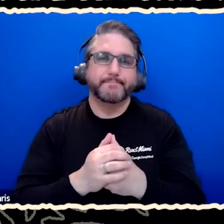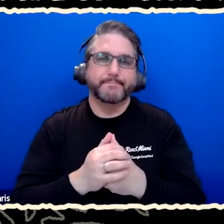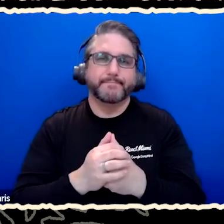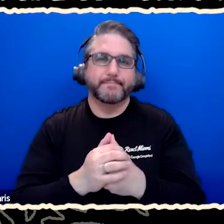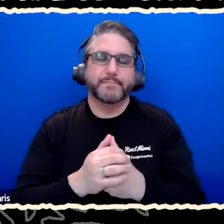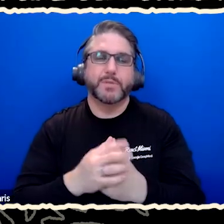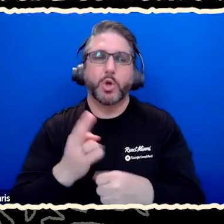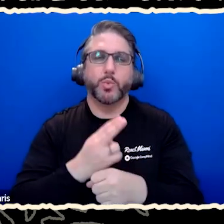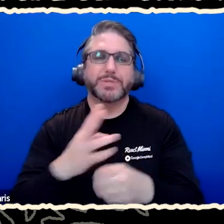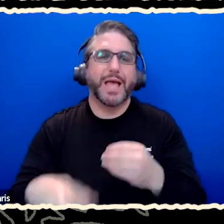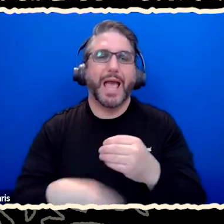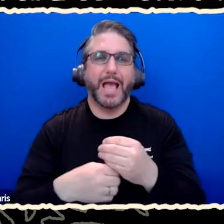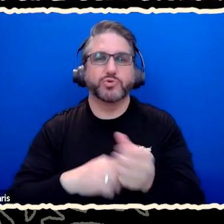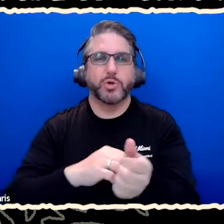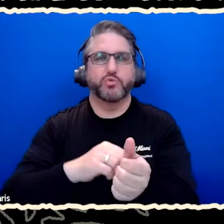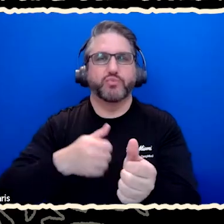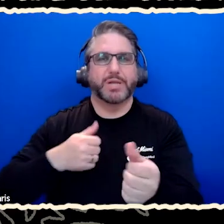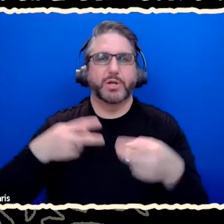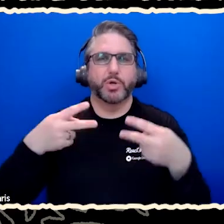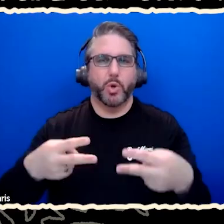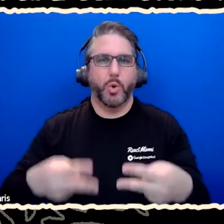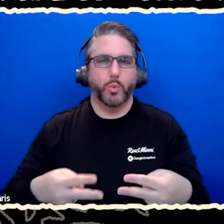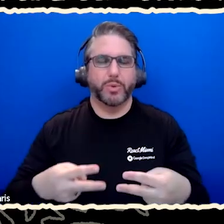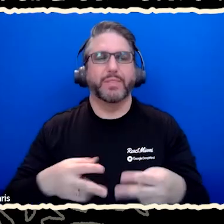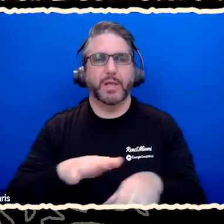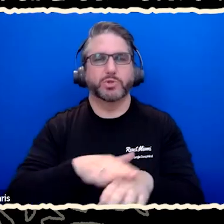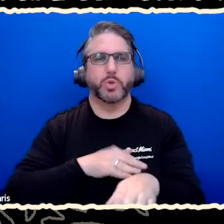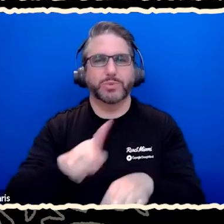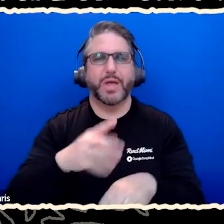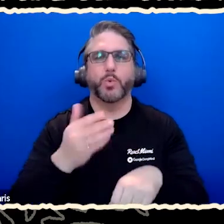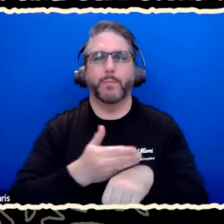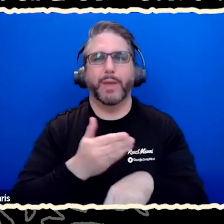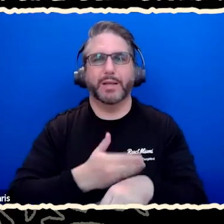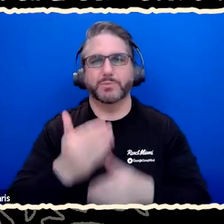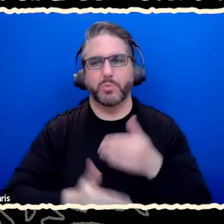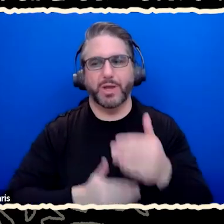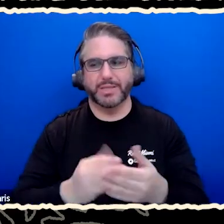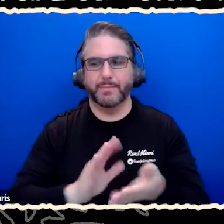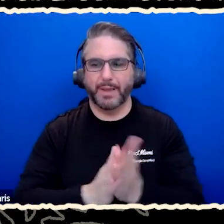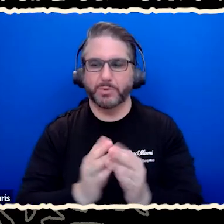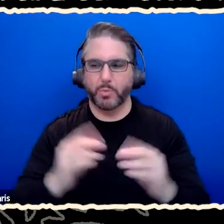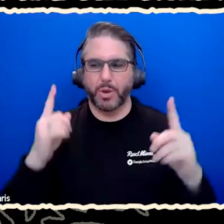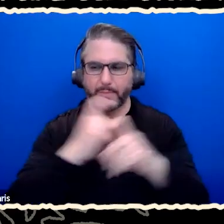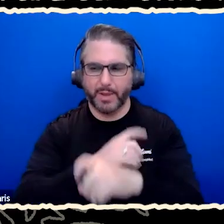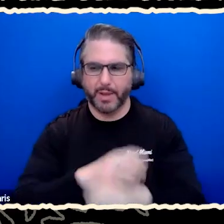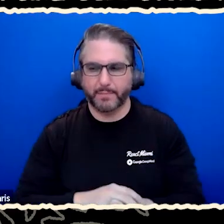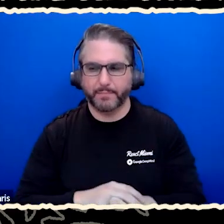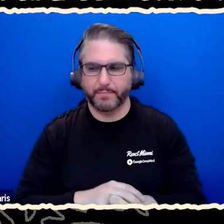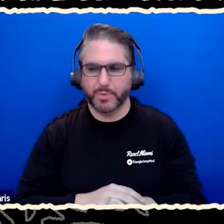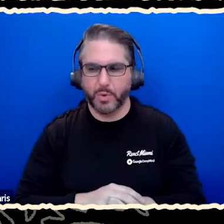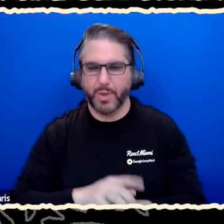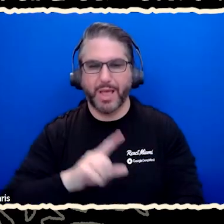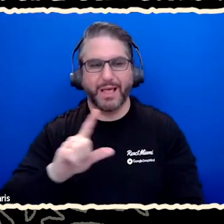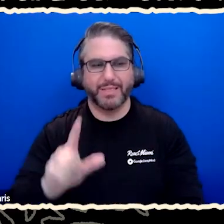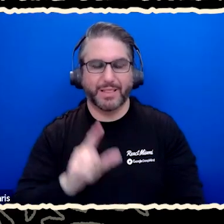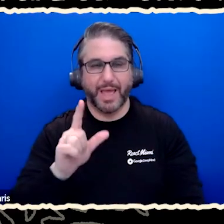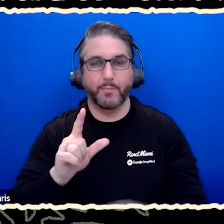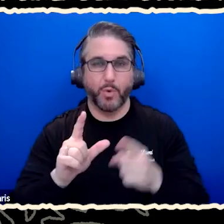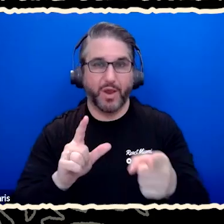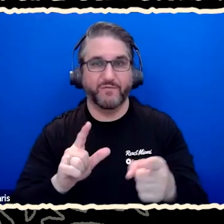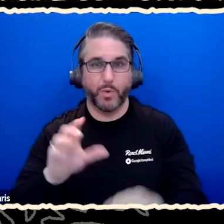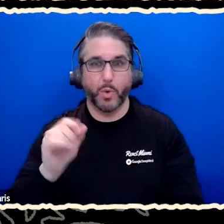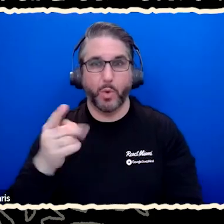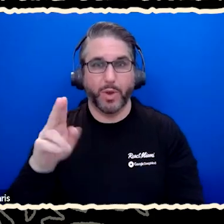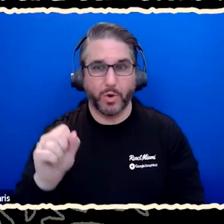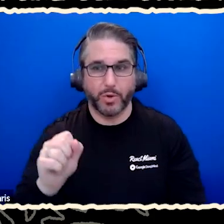induces extra redundant code that slows down your maintenance, complicates it. So a library that performs these coherent state updates would